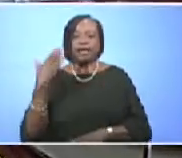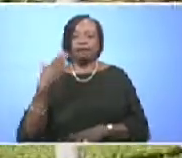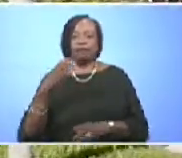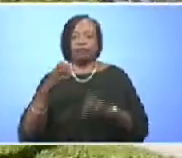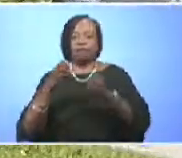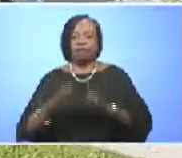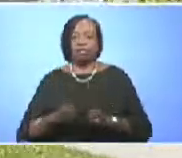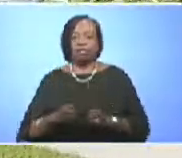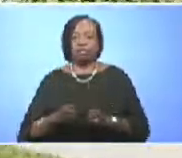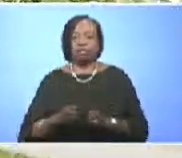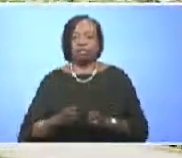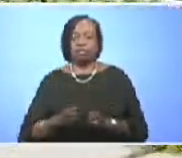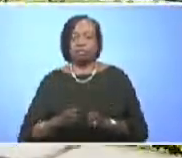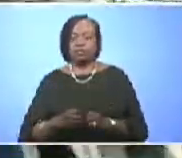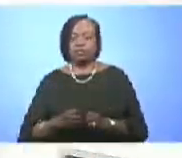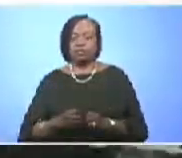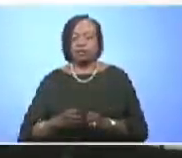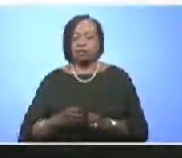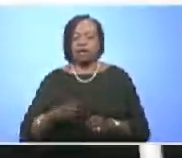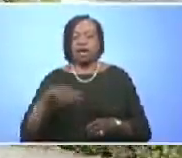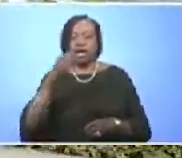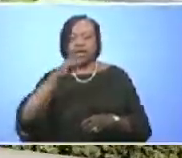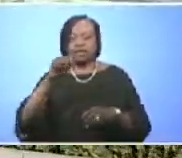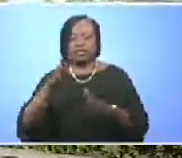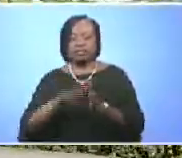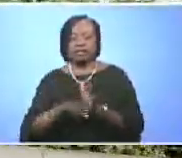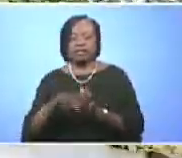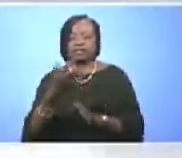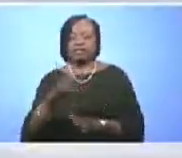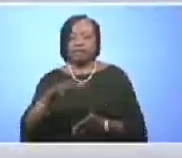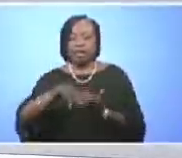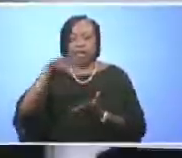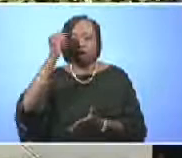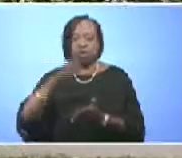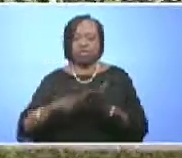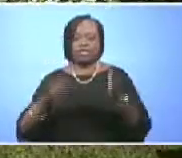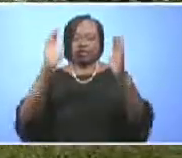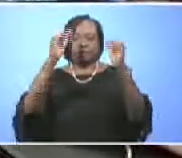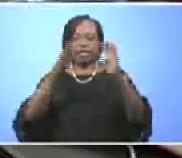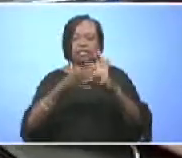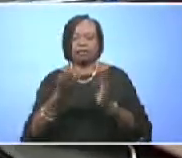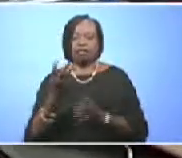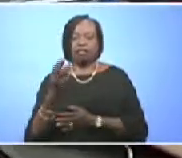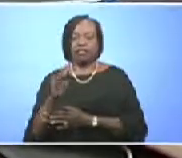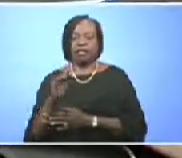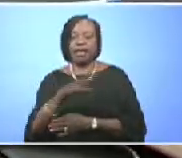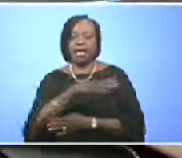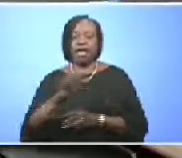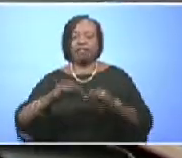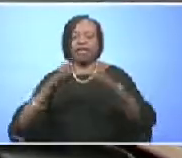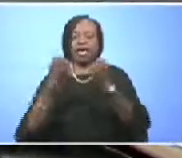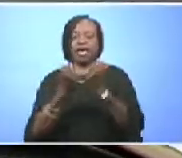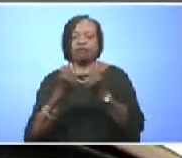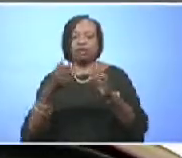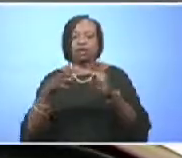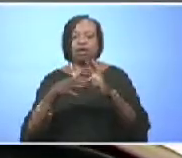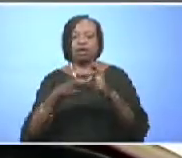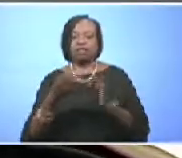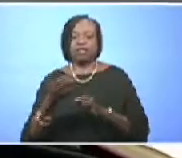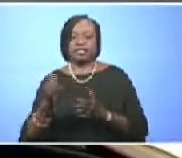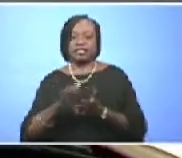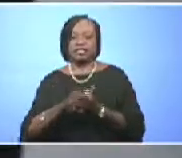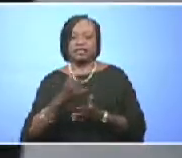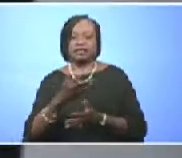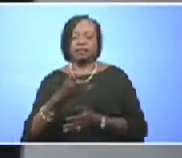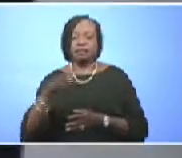appointment, the new board at Bahamas Power and Light Company learned exactly what will be expected of them and their area of purview from the Minister of